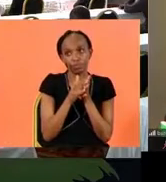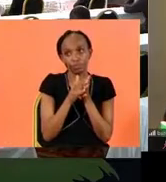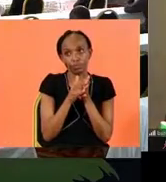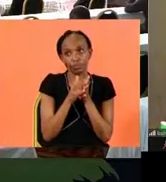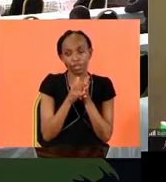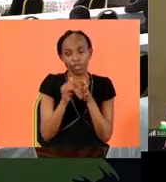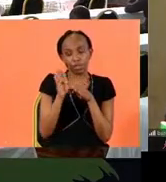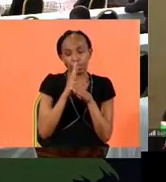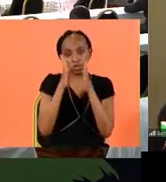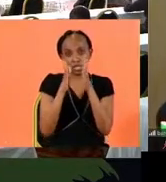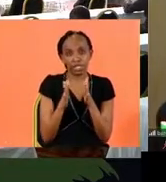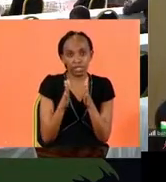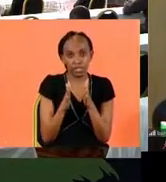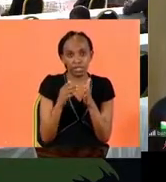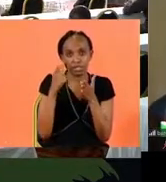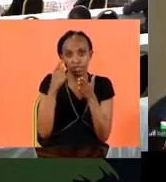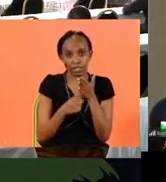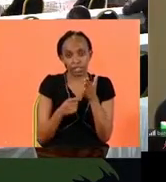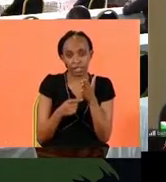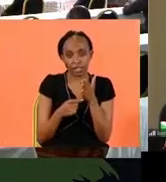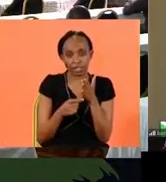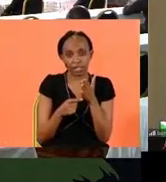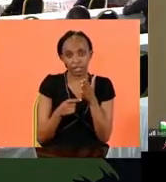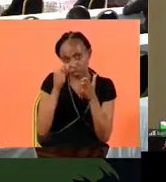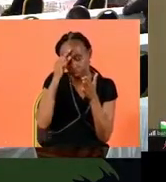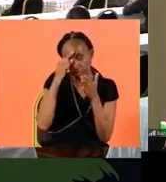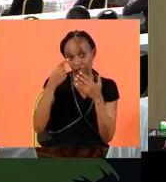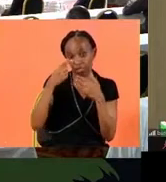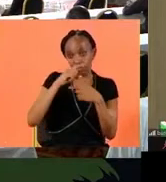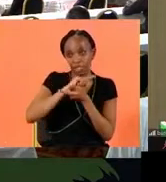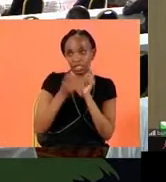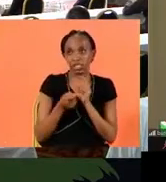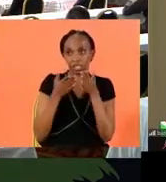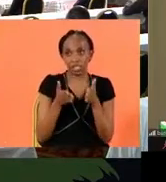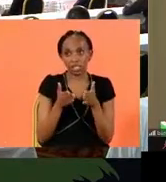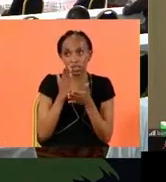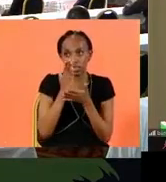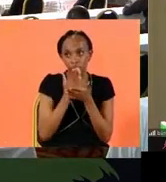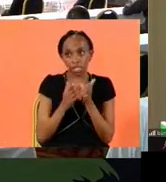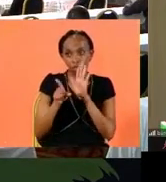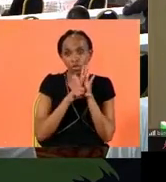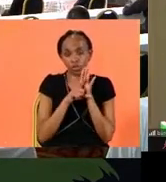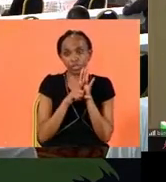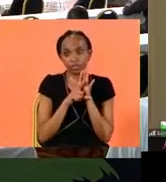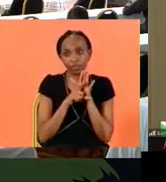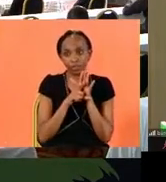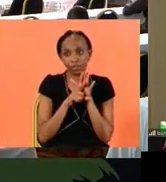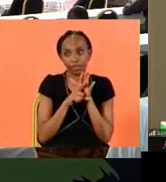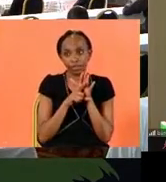the Burundian tax regime is being reformed. So some laws have,